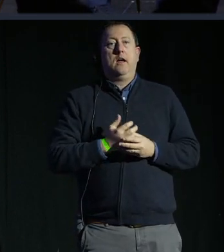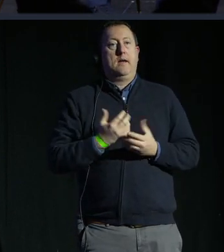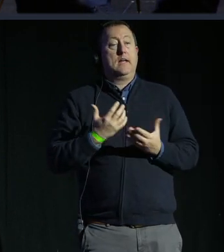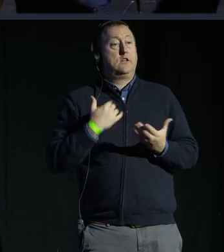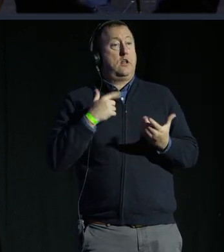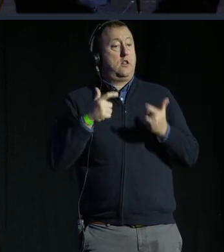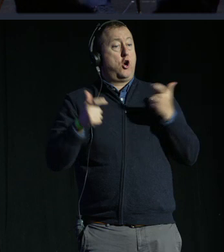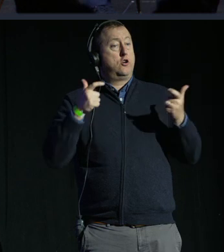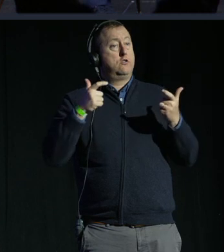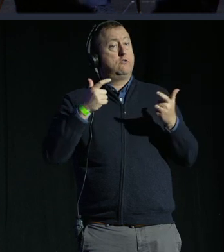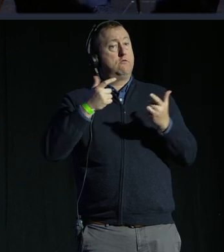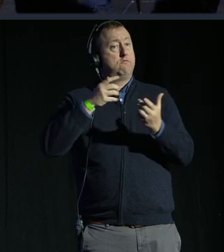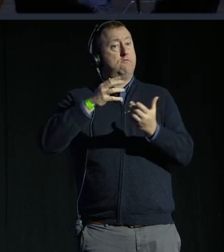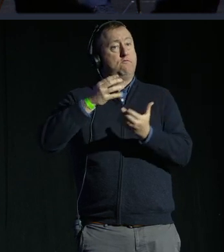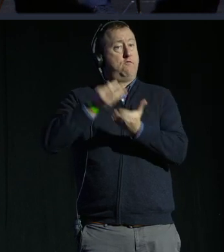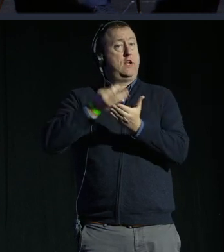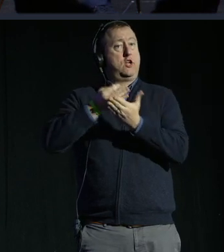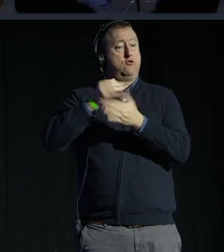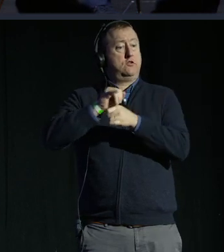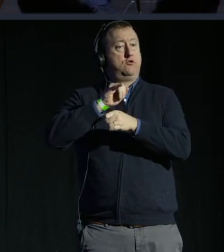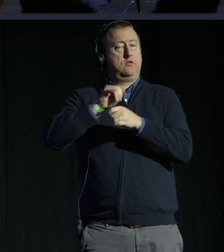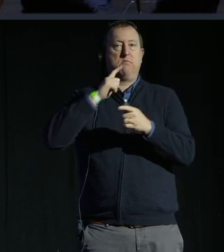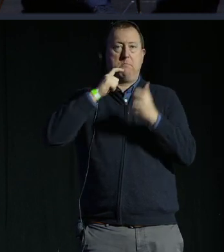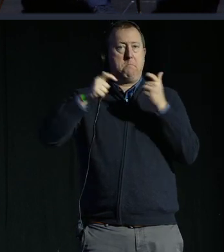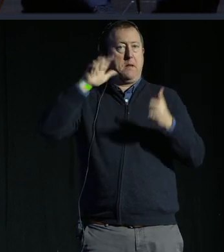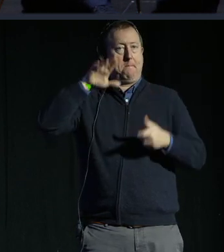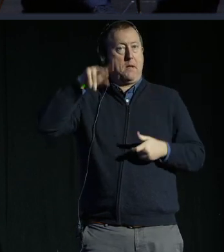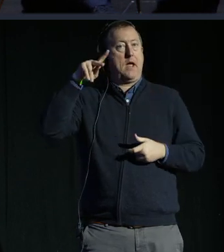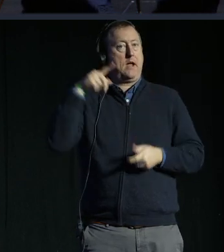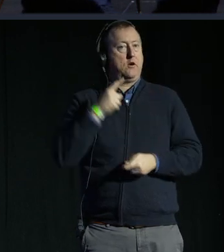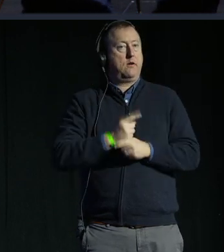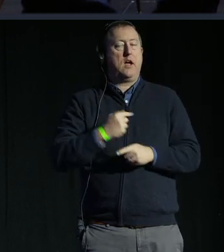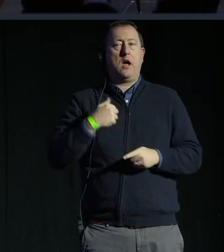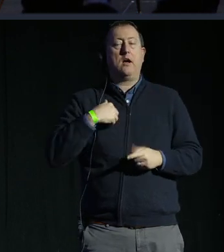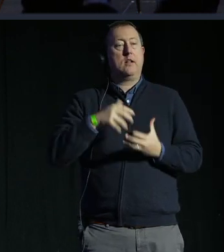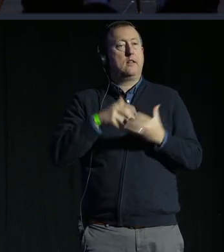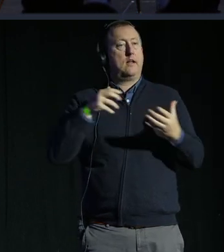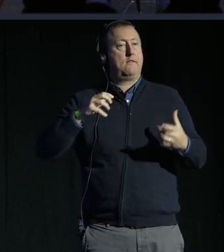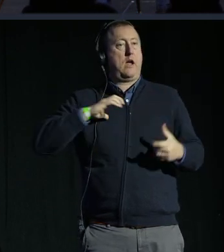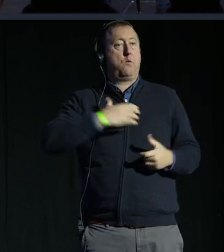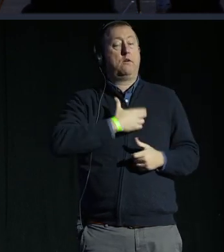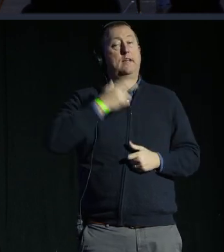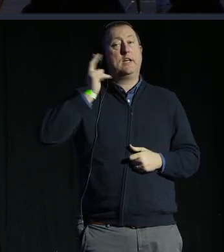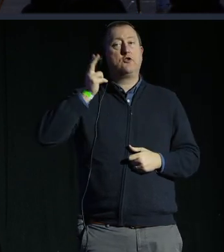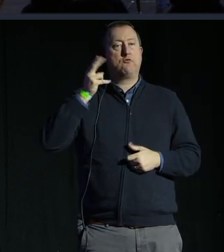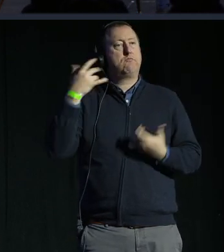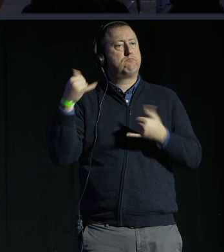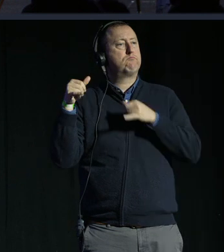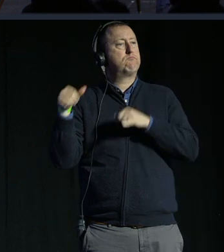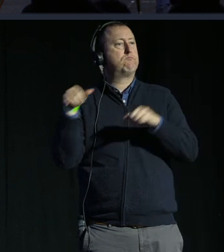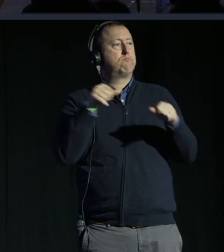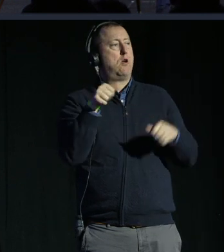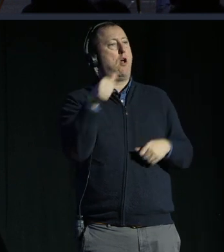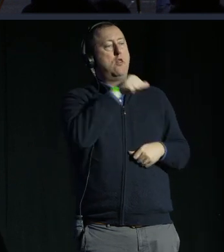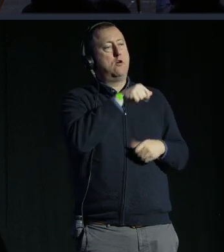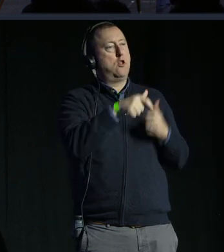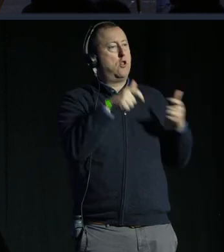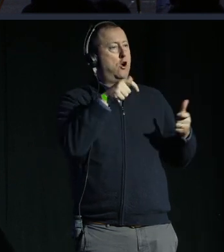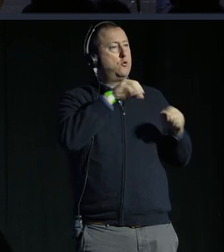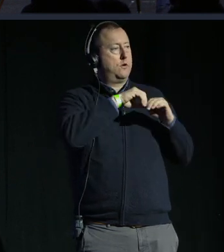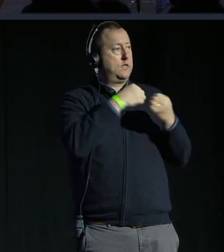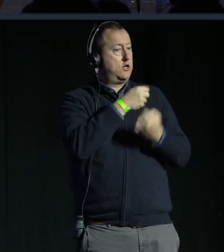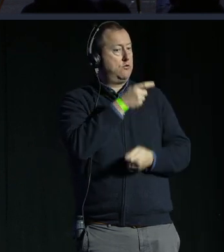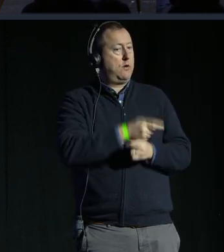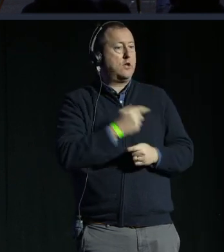larger financial institution, pretty big bank, right? A lot of our history probably similar to a lot of other larger organizations, right? So